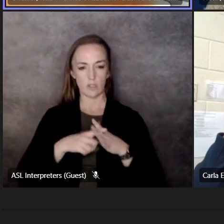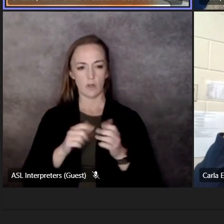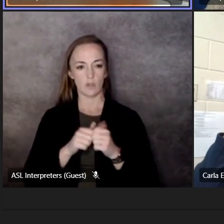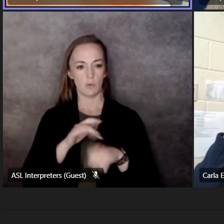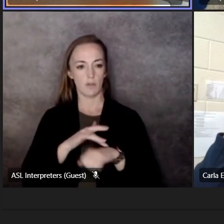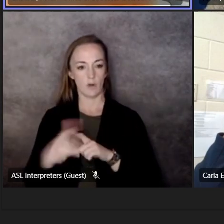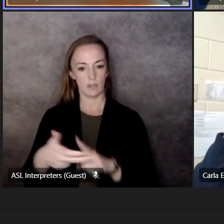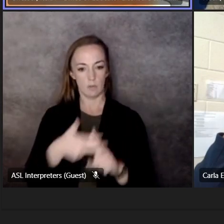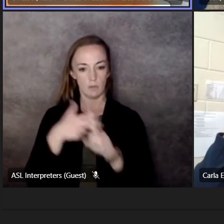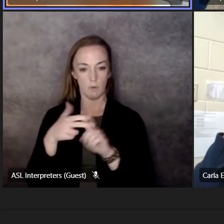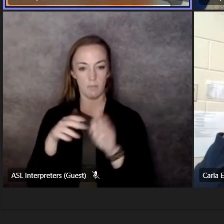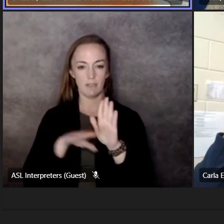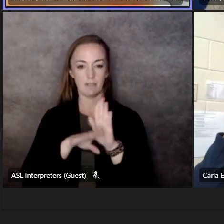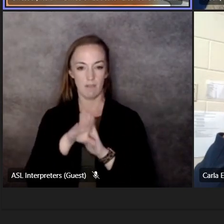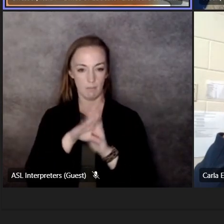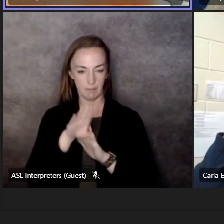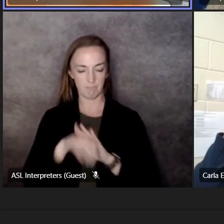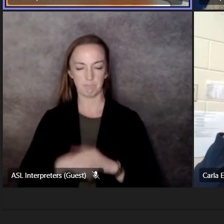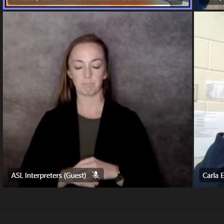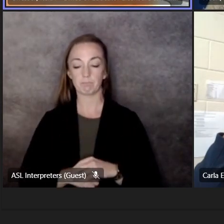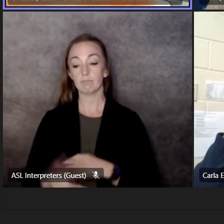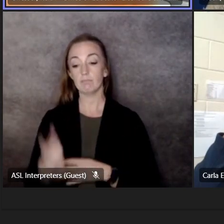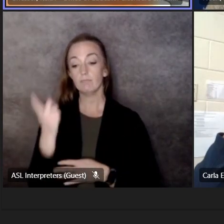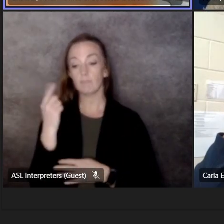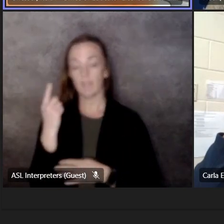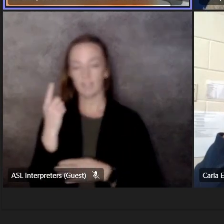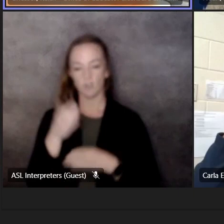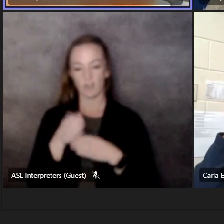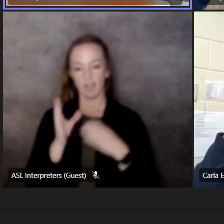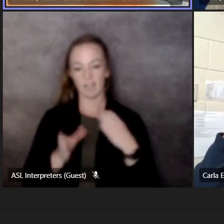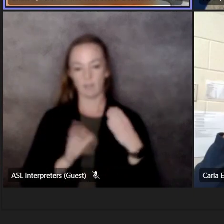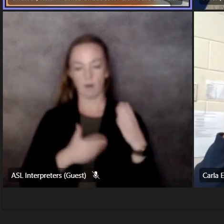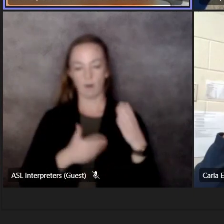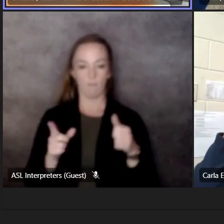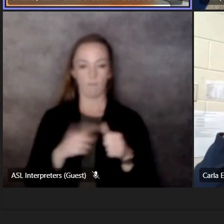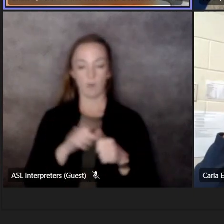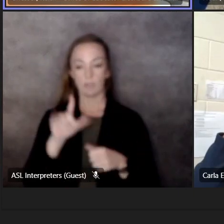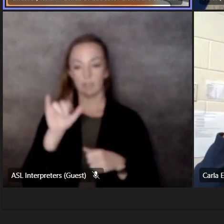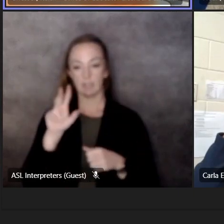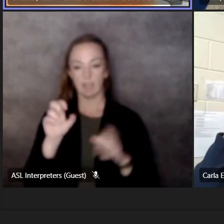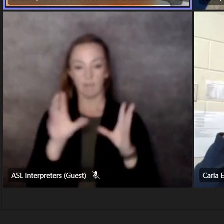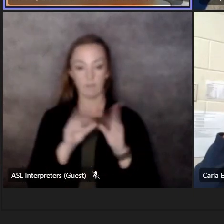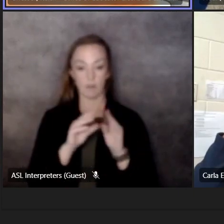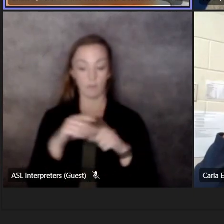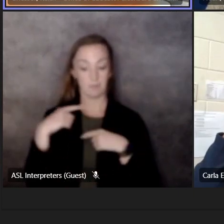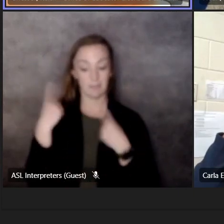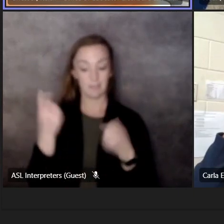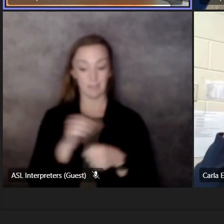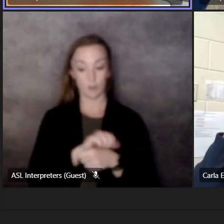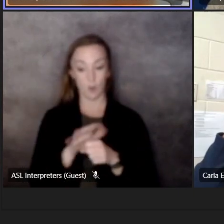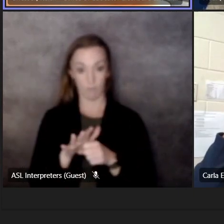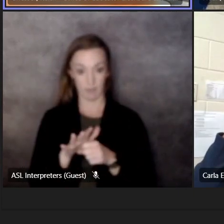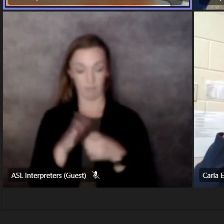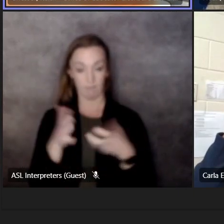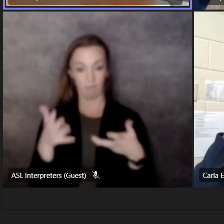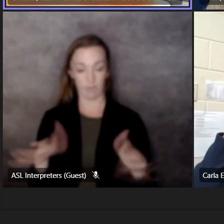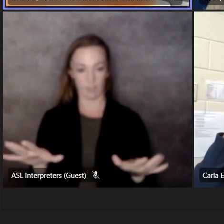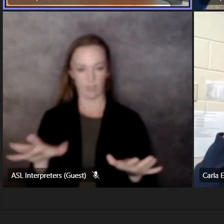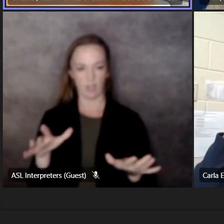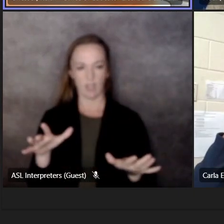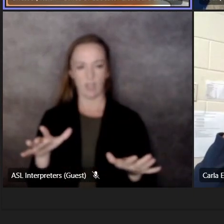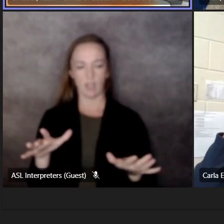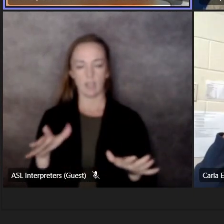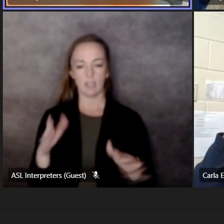development. Last year, at the end of our first live conference since coming out of the COVID pandemic, I was given a challenge by our